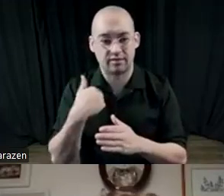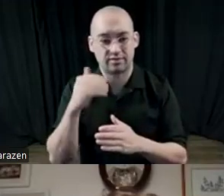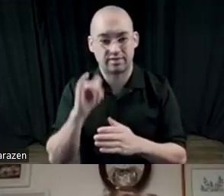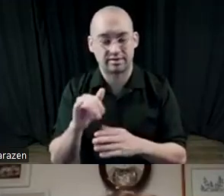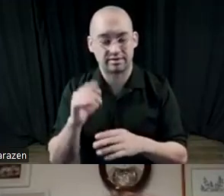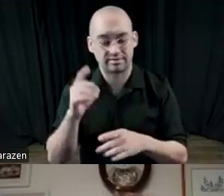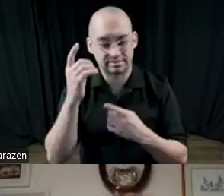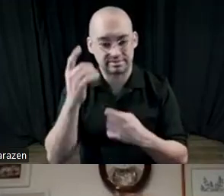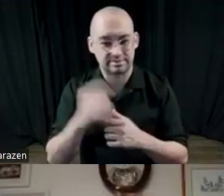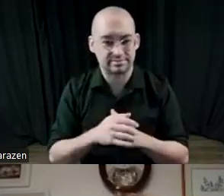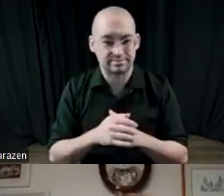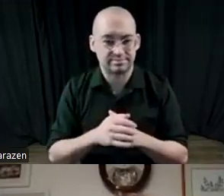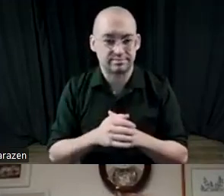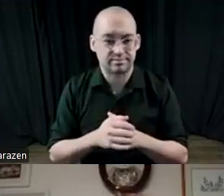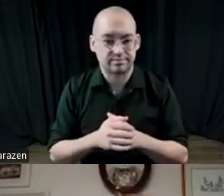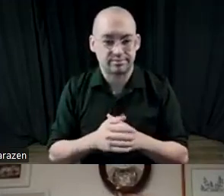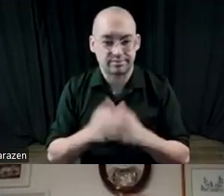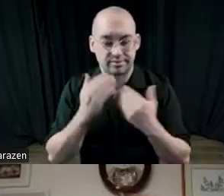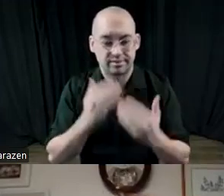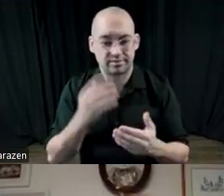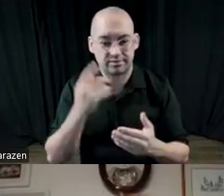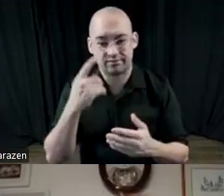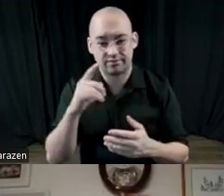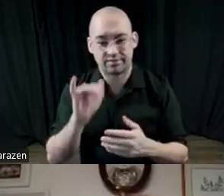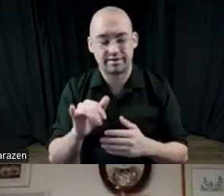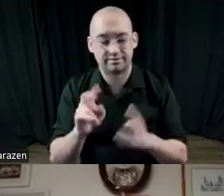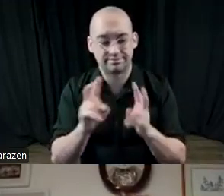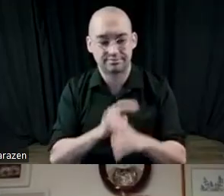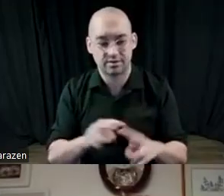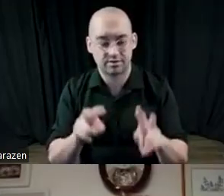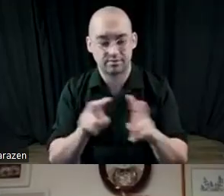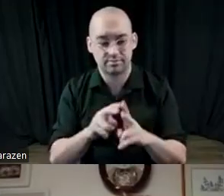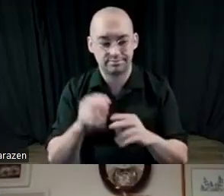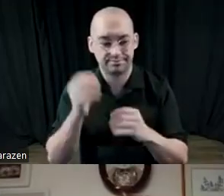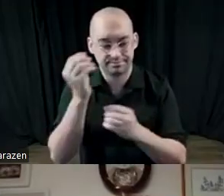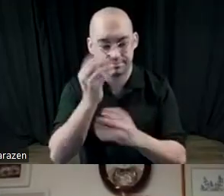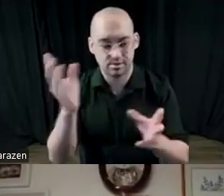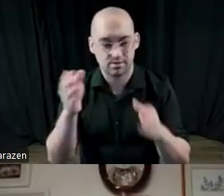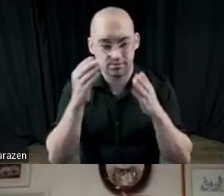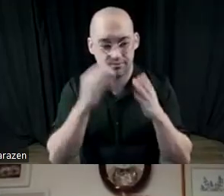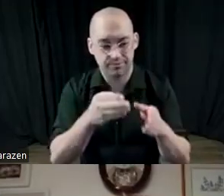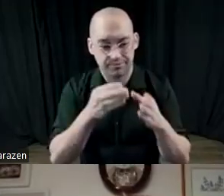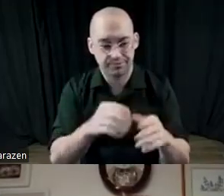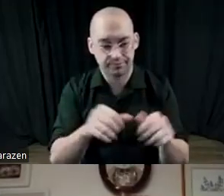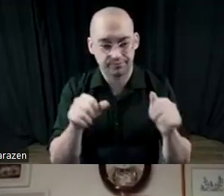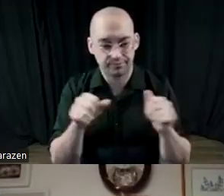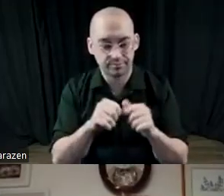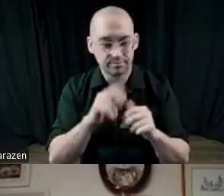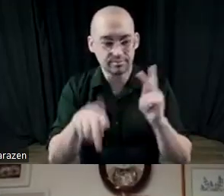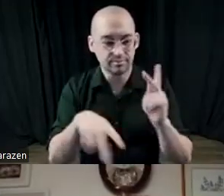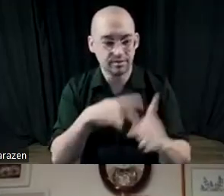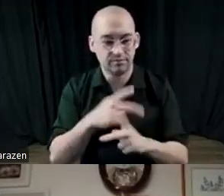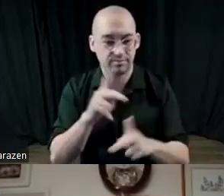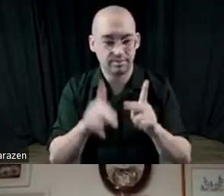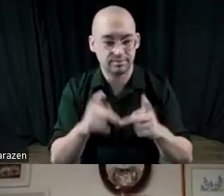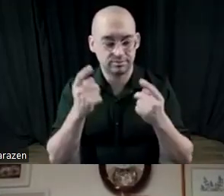Yeah. Thanks for that, and really, really valuable input about areas of focus and the kinds of people that should be part